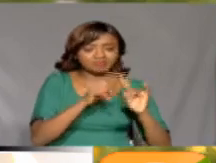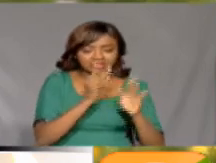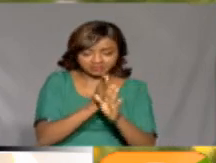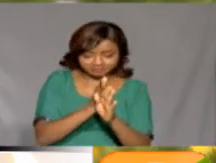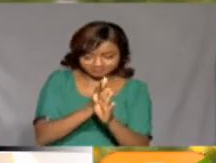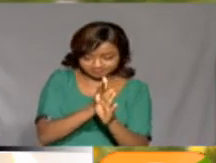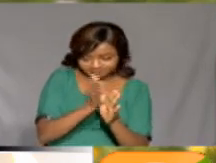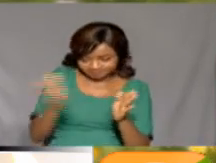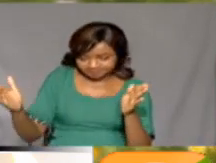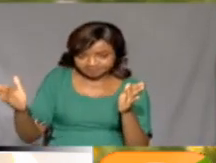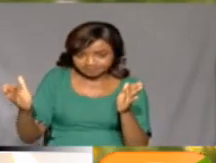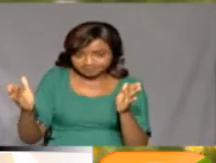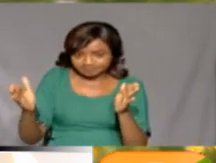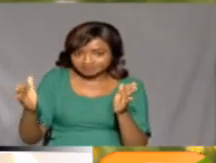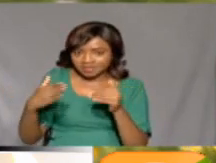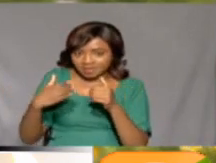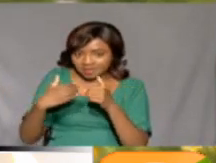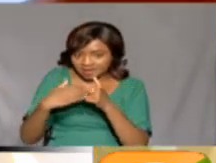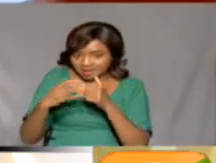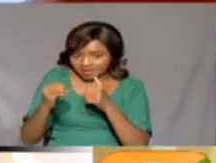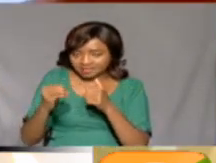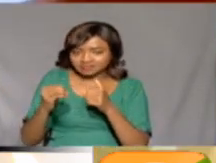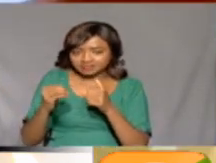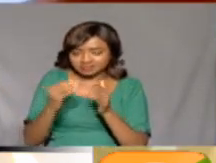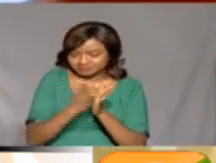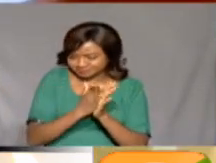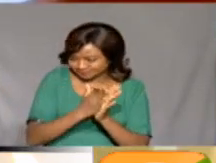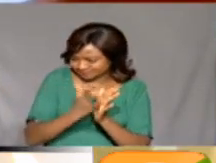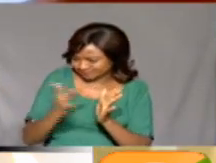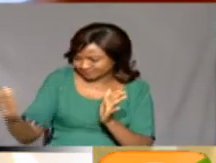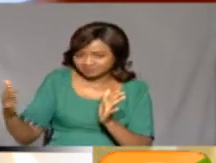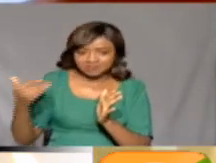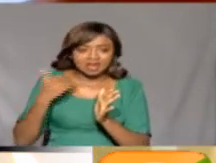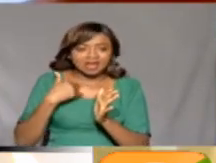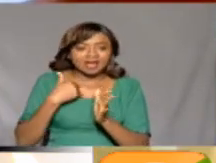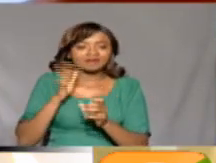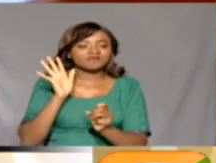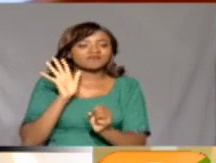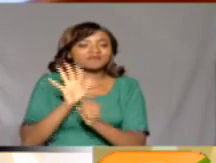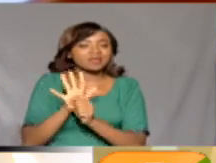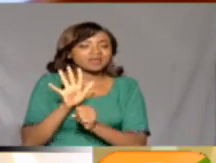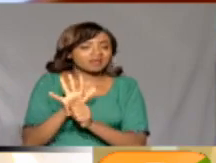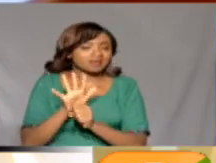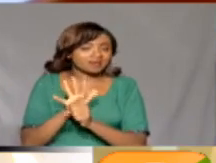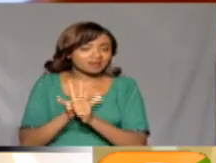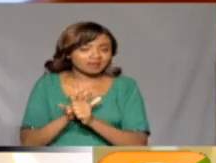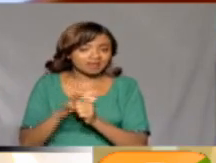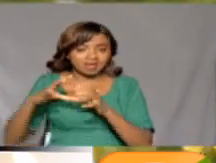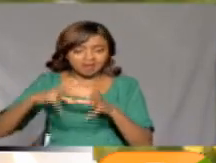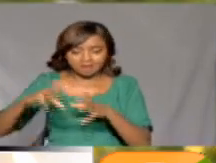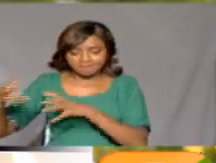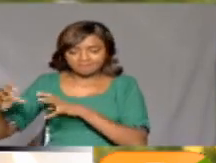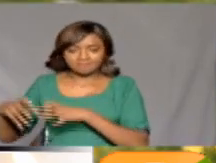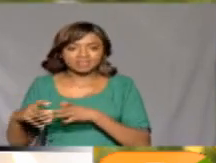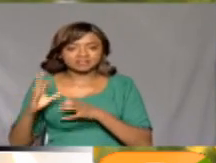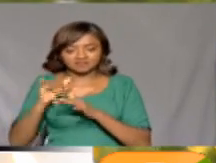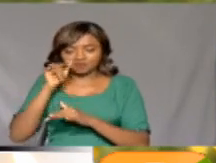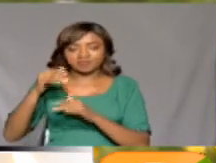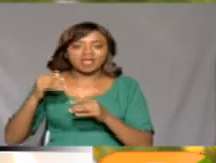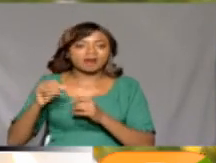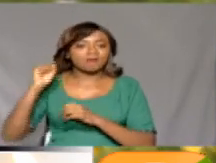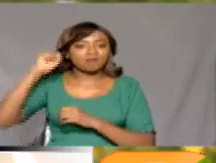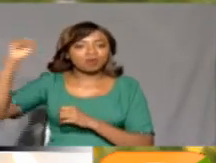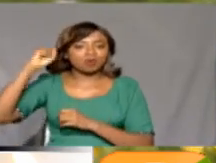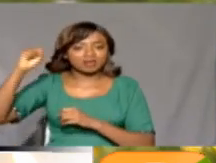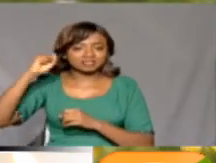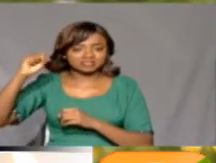was agitation, not just in Kenya, across the continent, for politics to be opened up, to